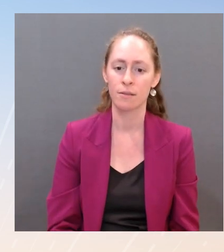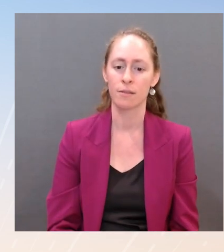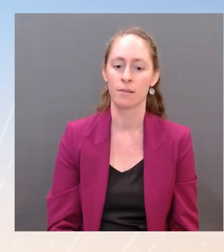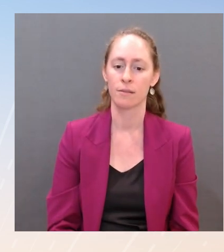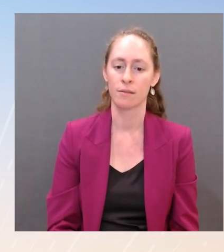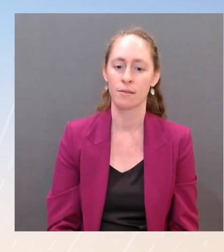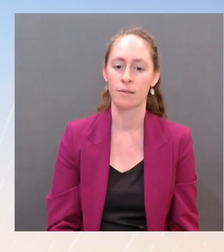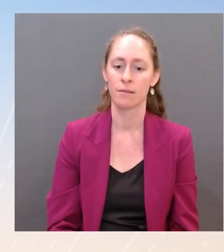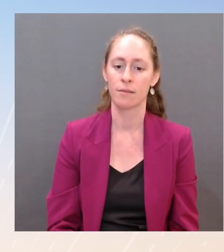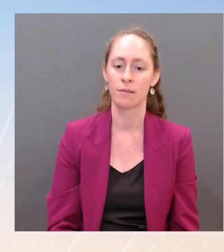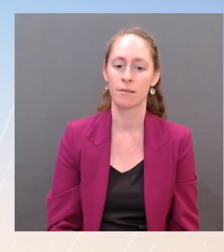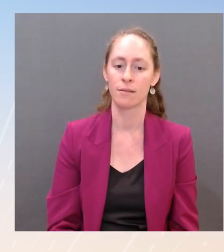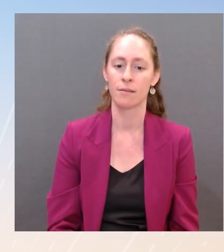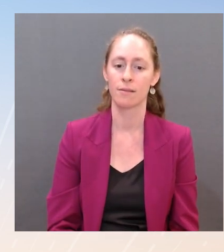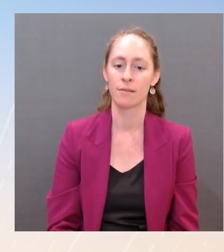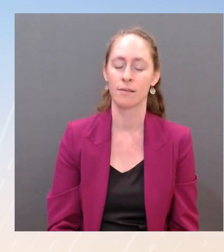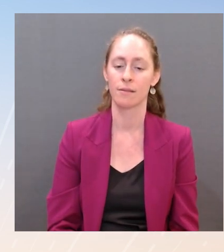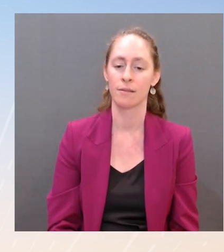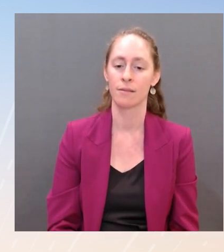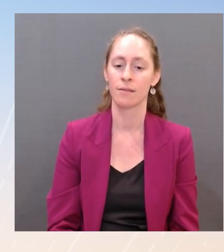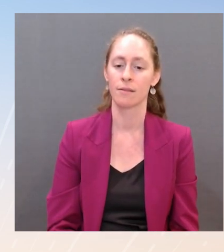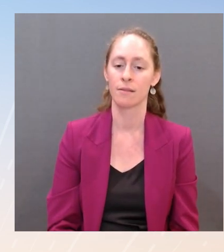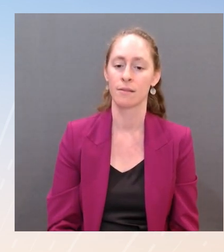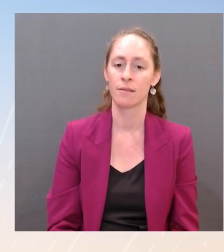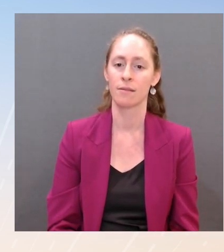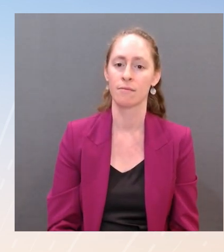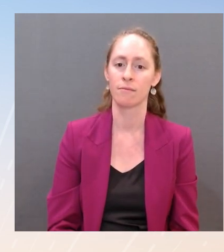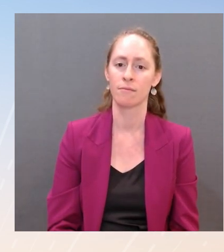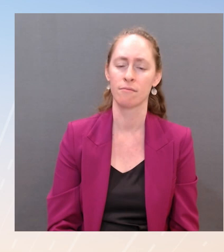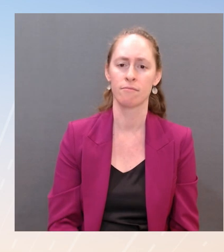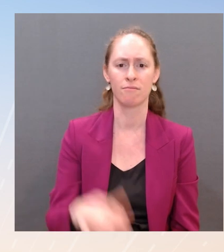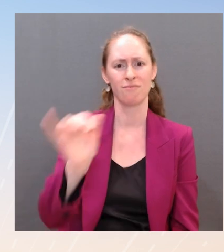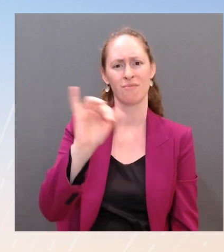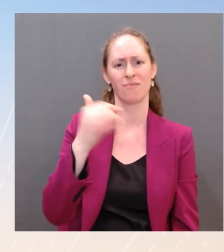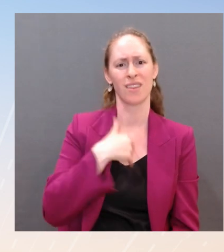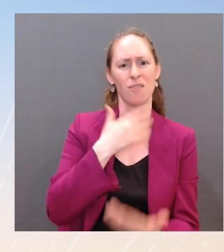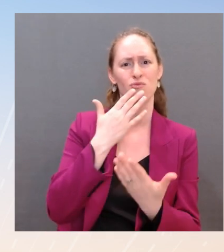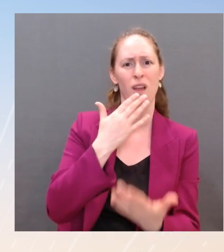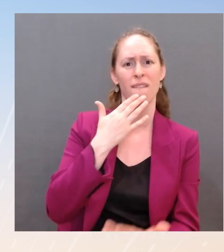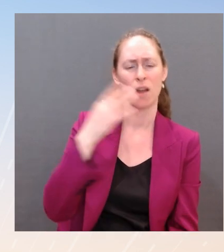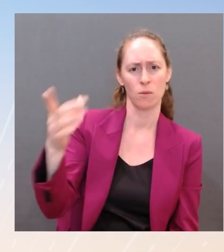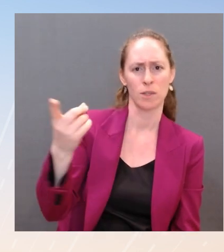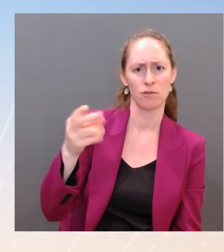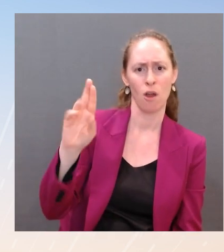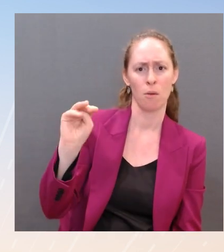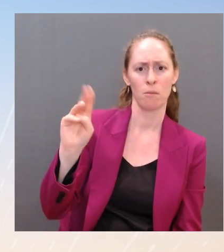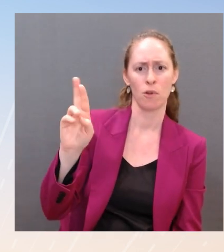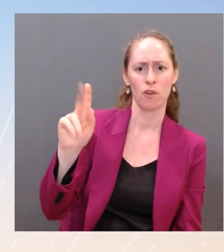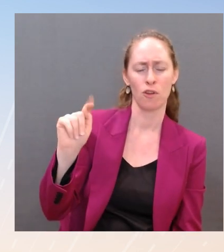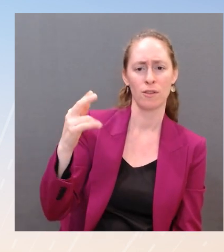And I'm so grateful also for Dr. Murthy, because we wrote the world's first Youth for Youth Mental Health Guidebook that